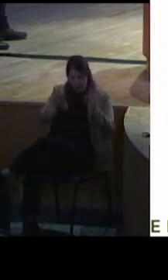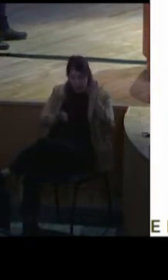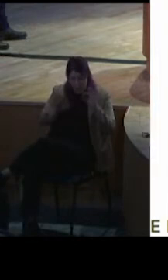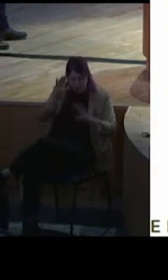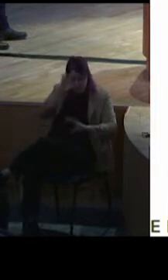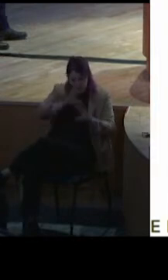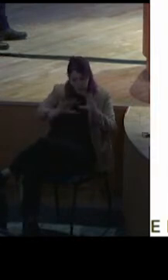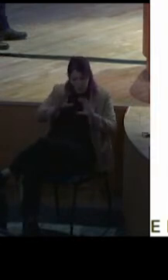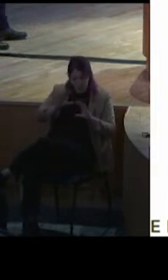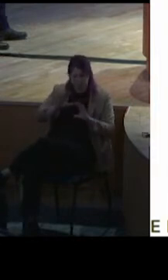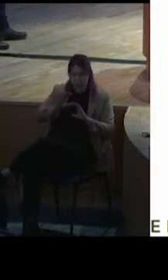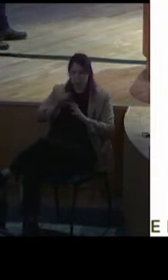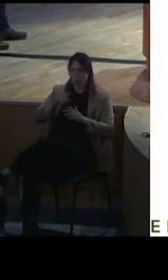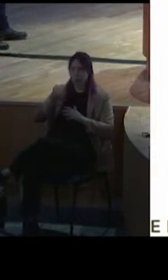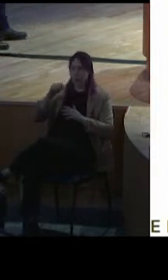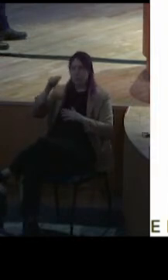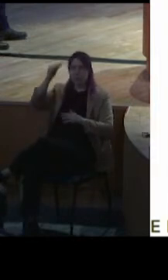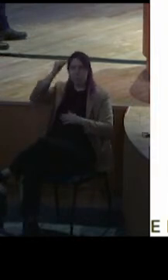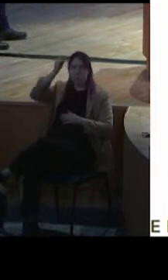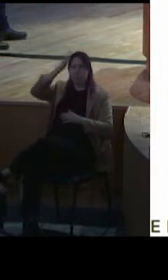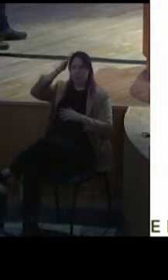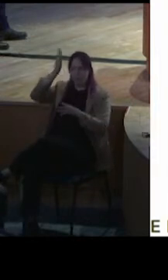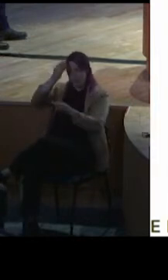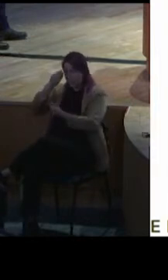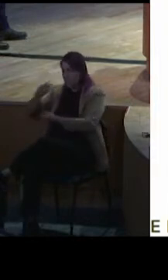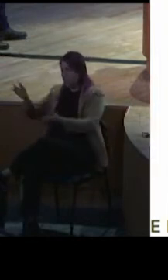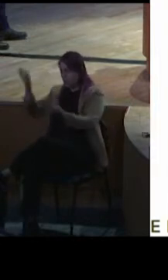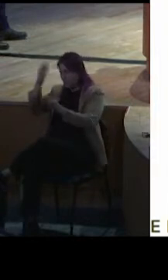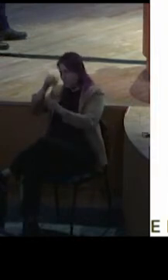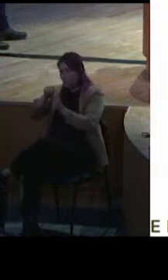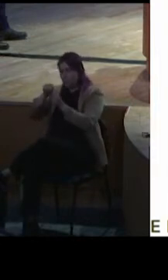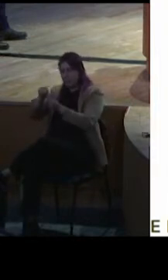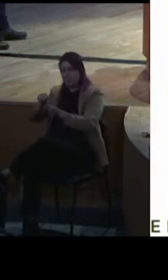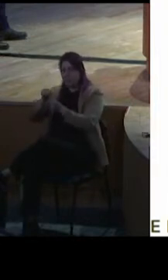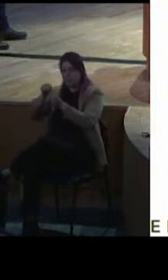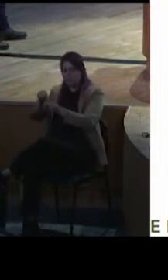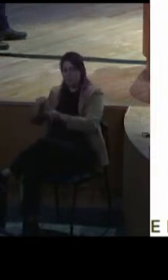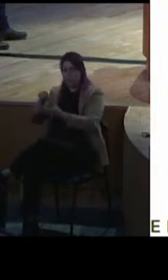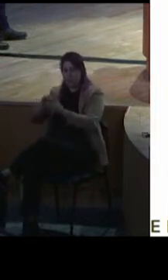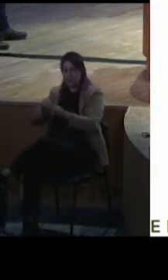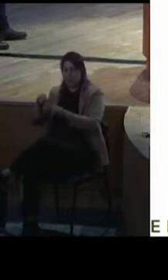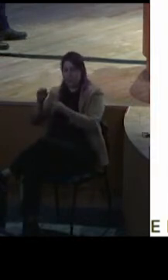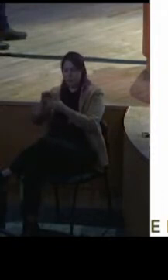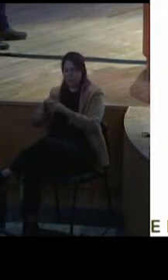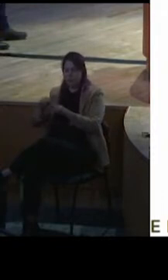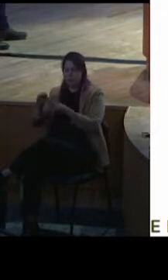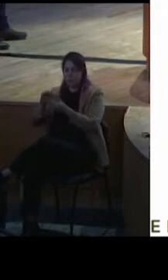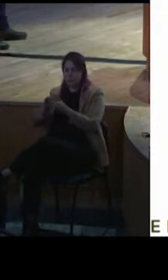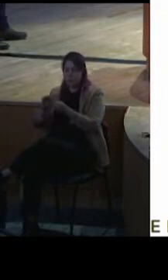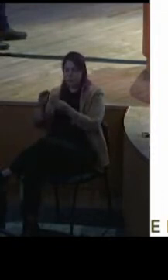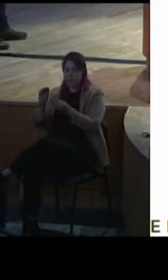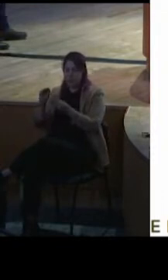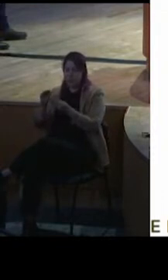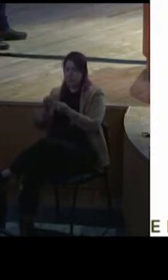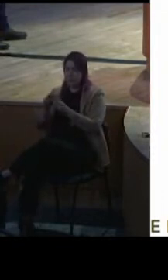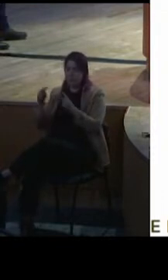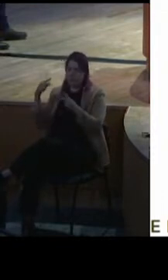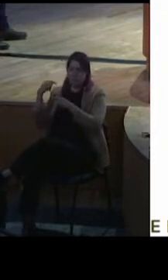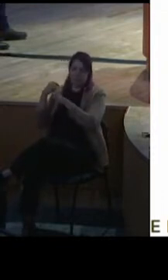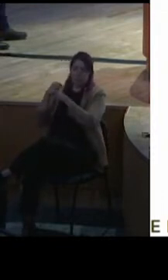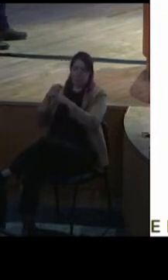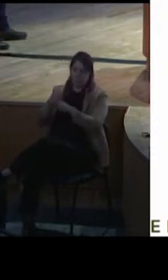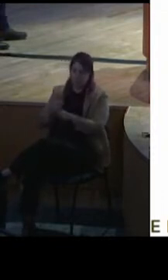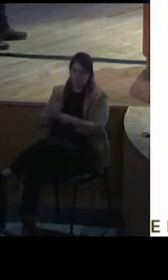them documented through chants, through oral history. And it's really important that we kind of look back to those things, because that's the most traditional context that we can